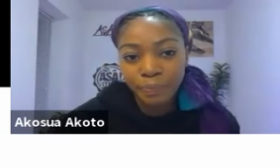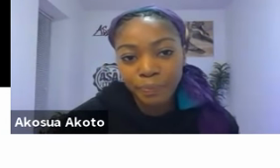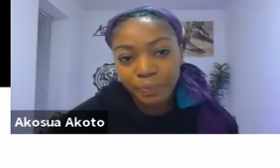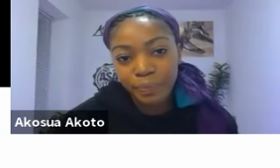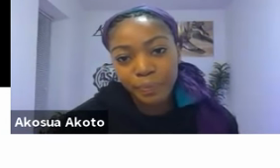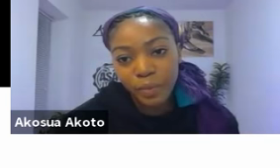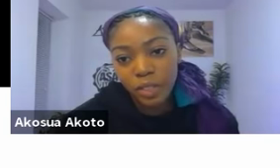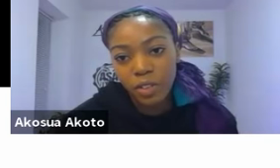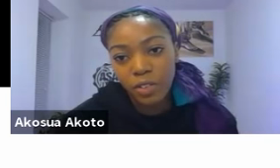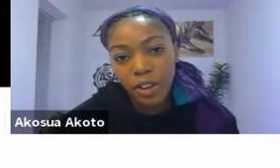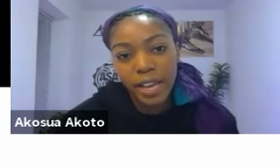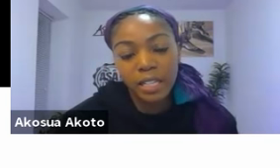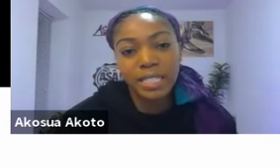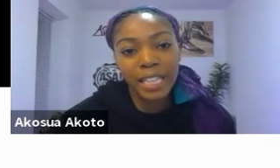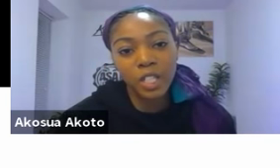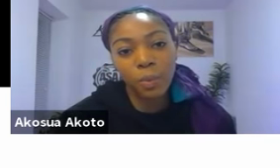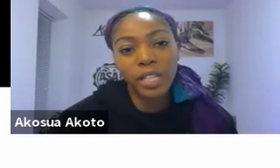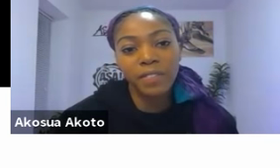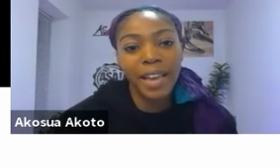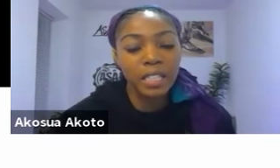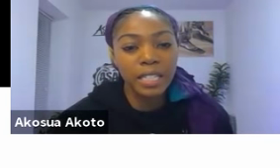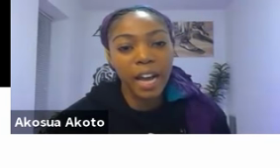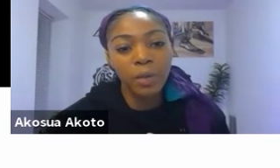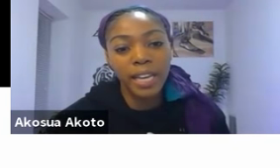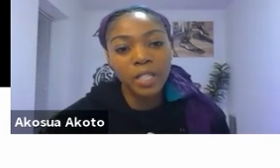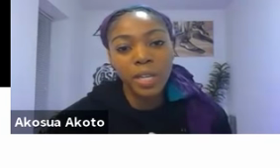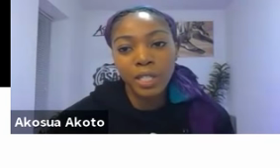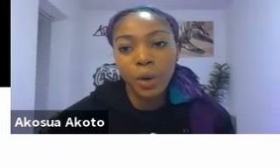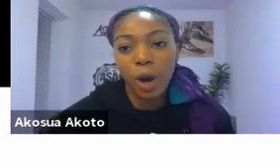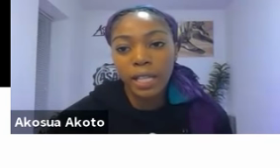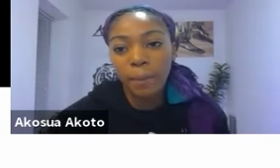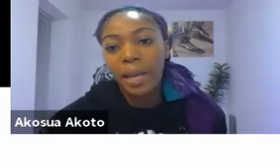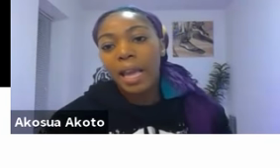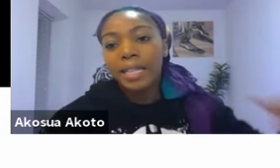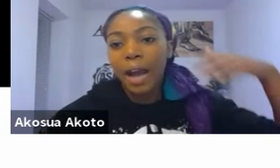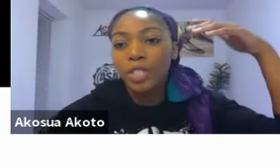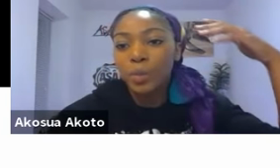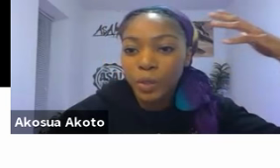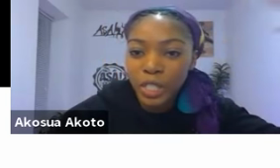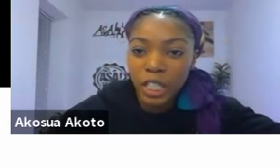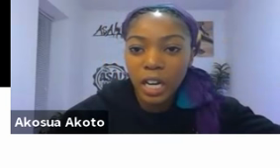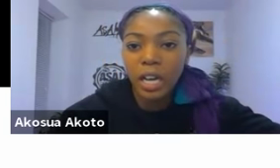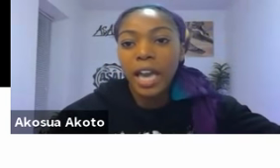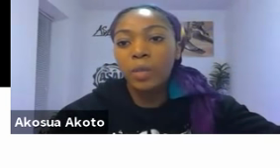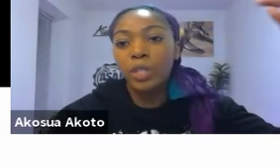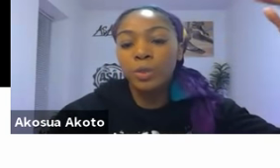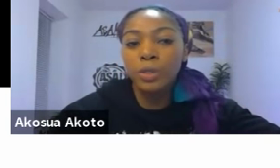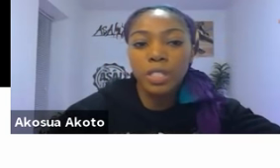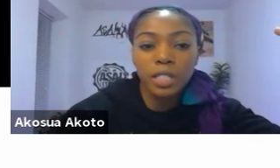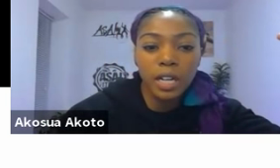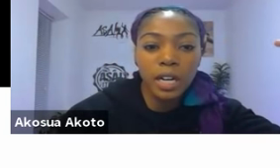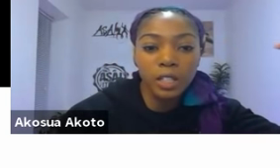feeling. Right? Because that is the point of dance. And nowadays, we get so caught up and how it's supposed to look, and